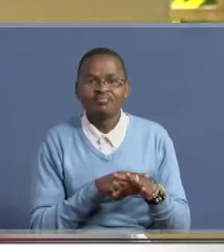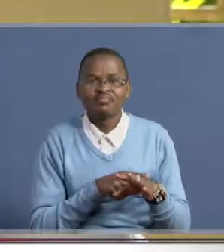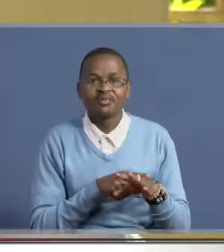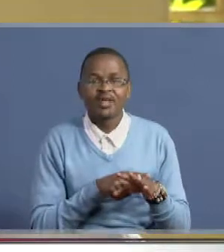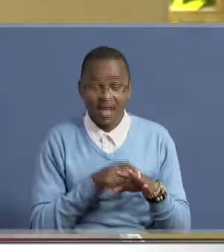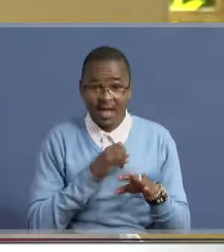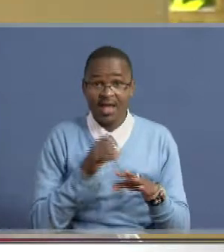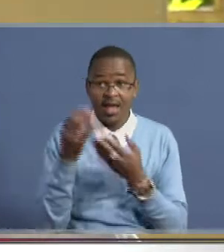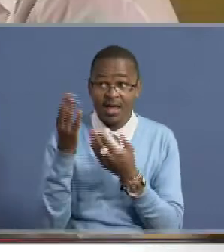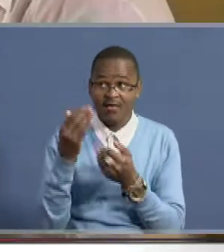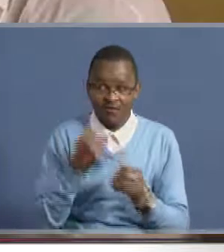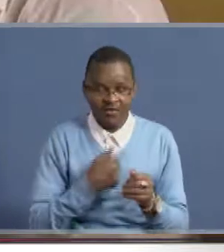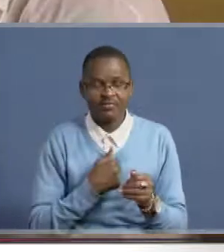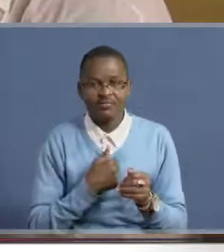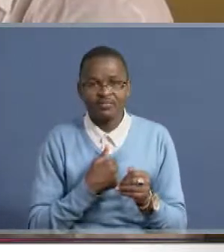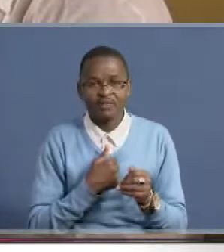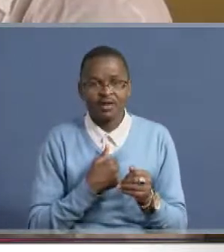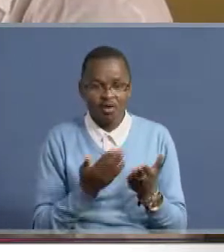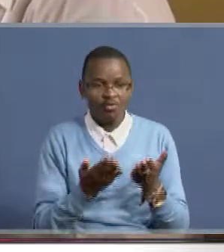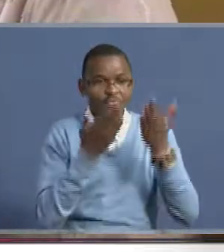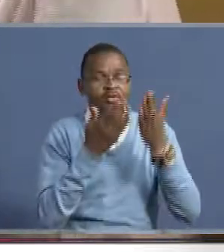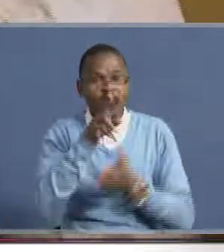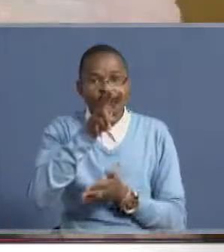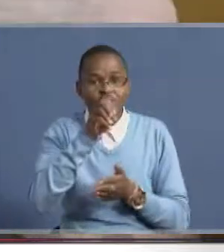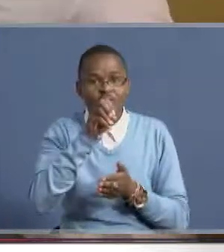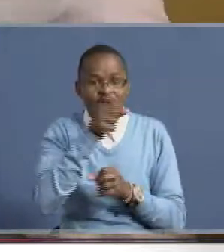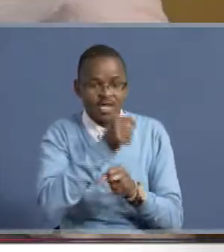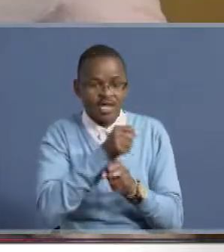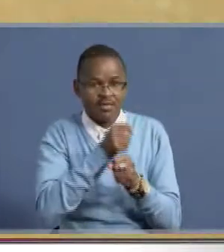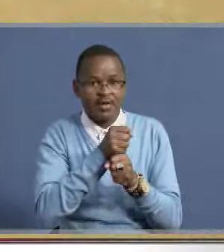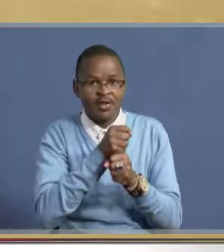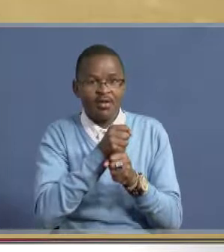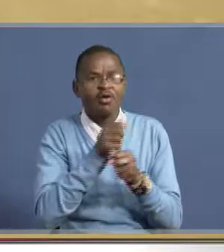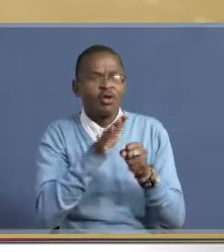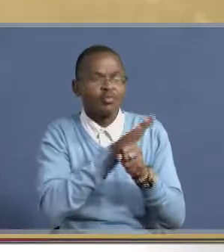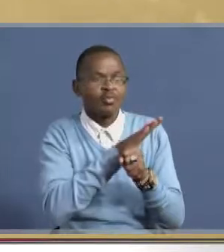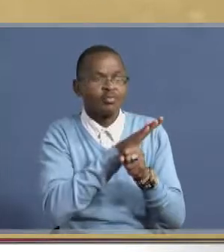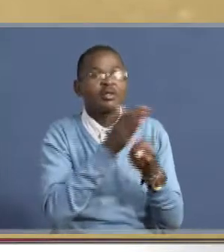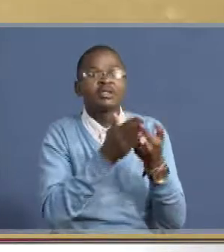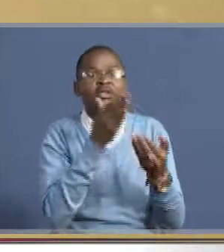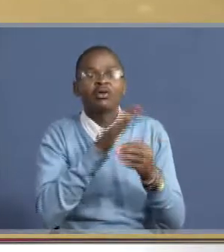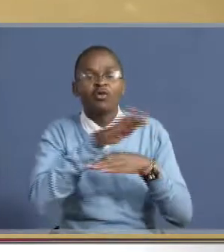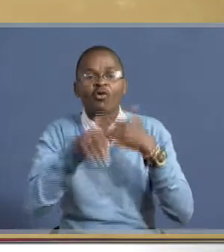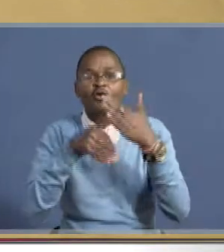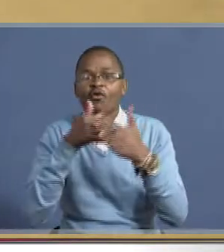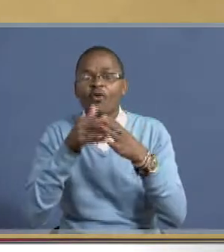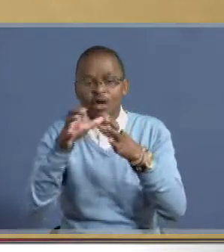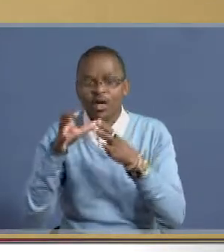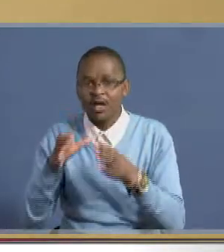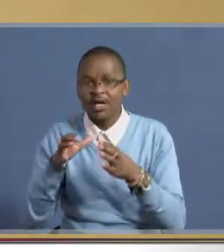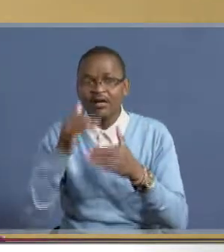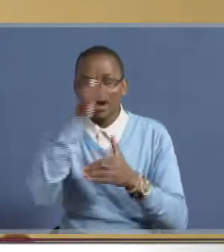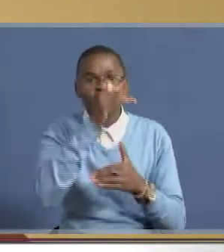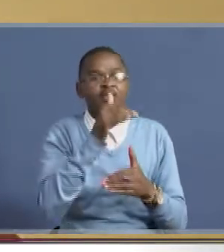I hope for me. Boasting of over 20 years of pure devotion and comprehensive care to patients of all ages through all the stages